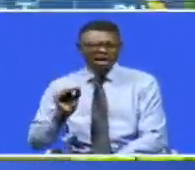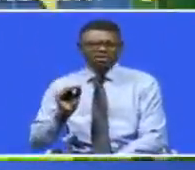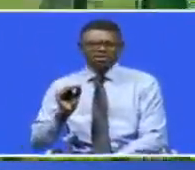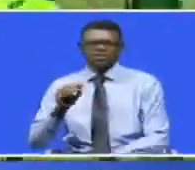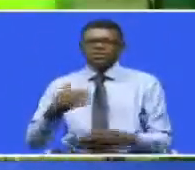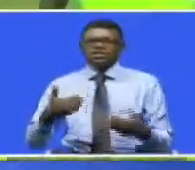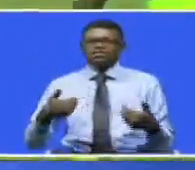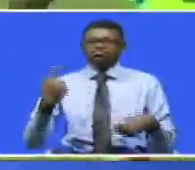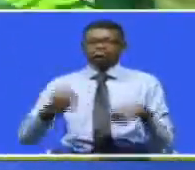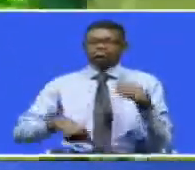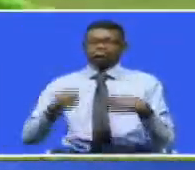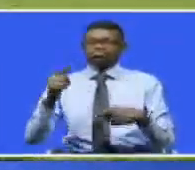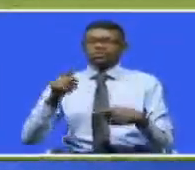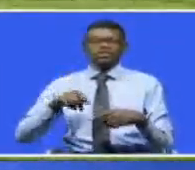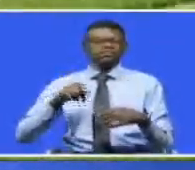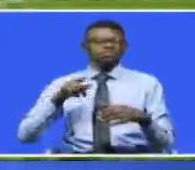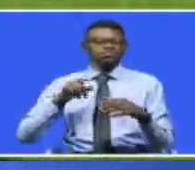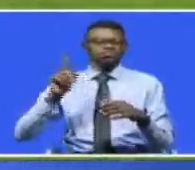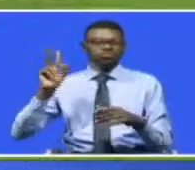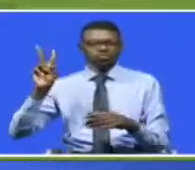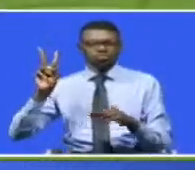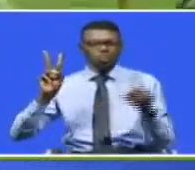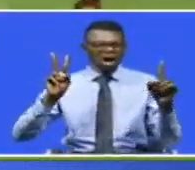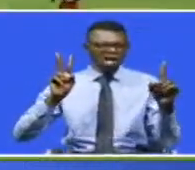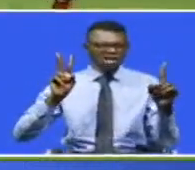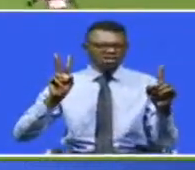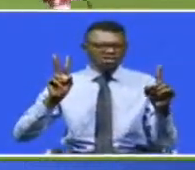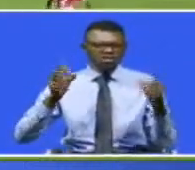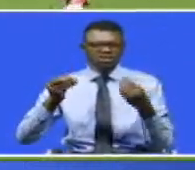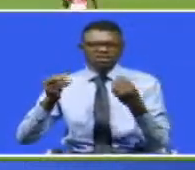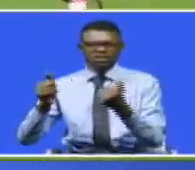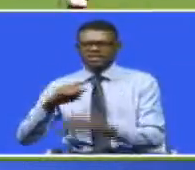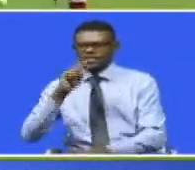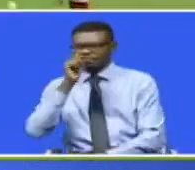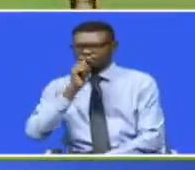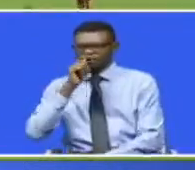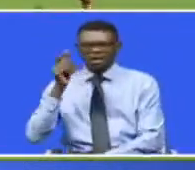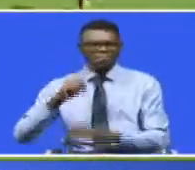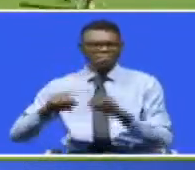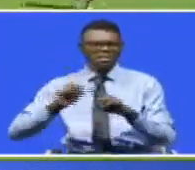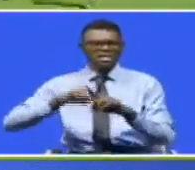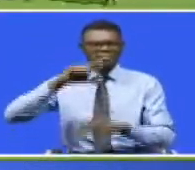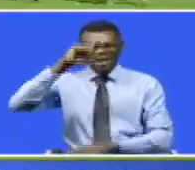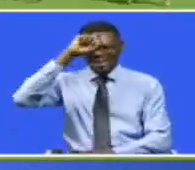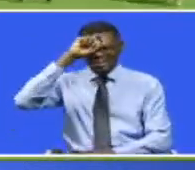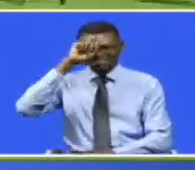against Tanzania. However, he failed to feature against Egypt after picking up an injury.